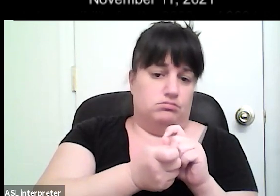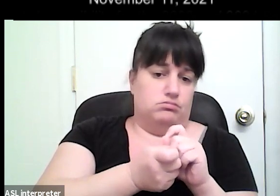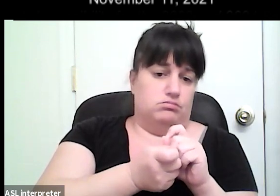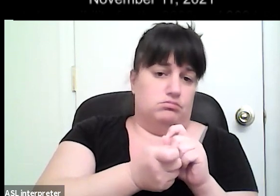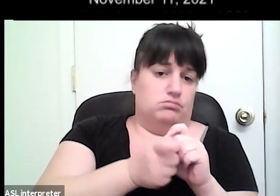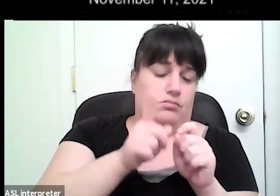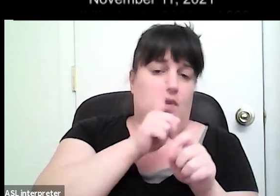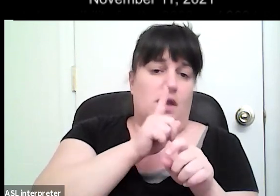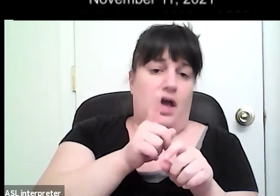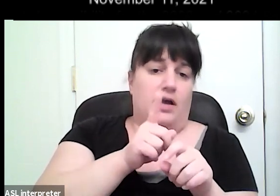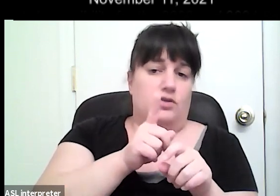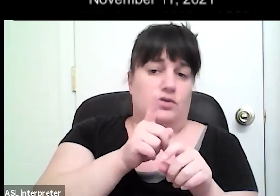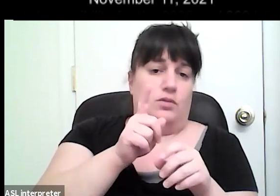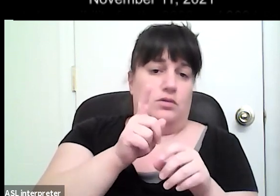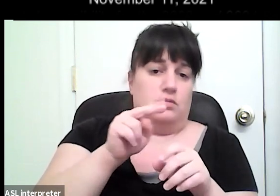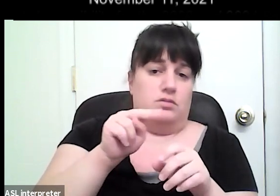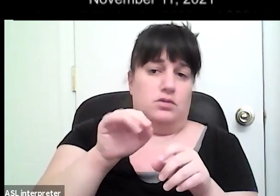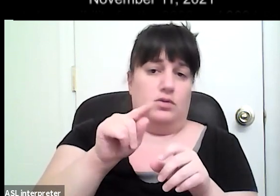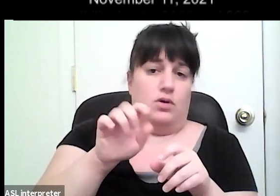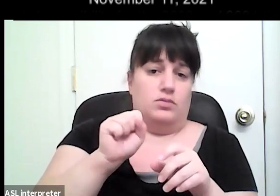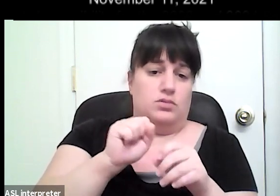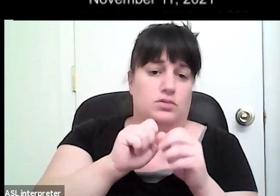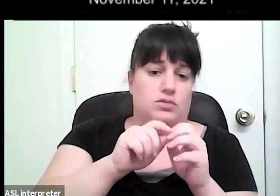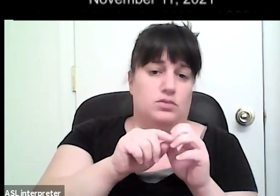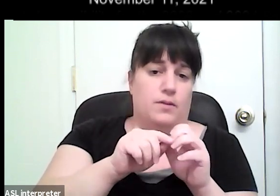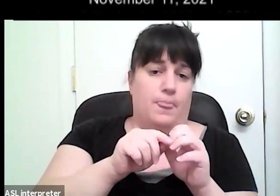the actual notes.